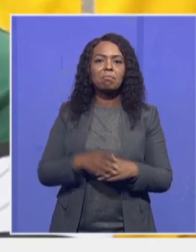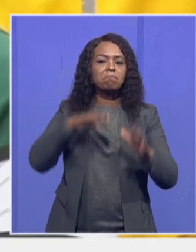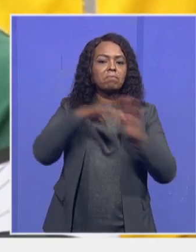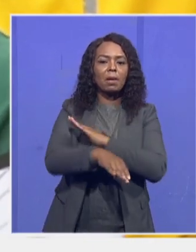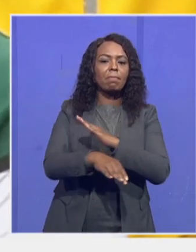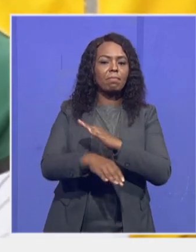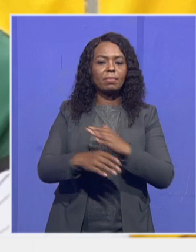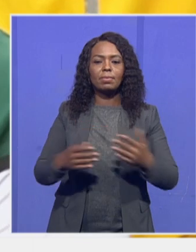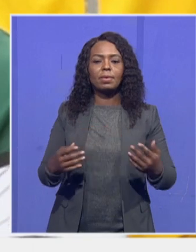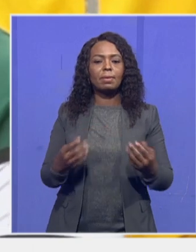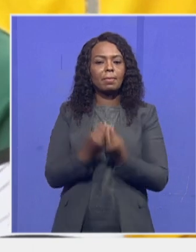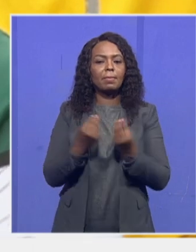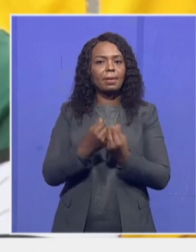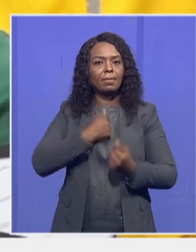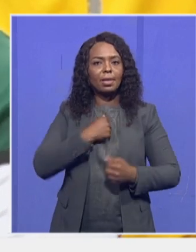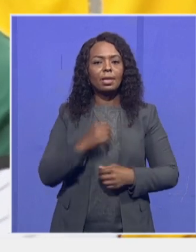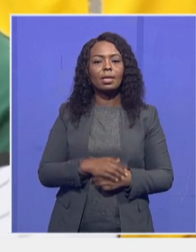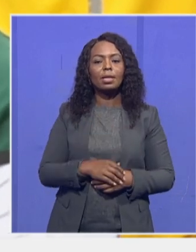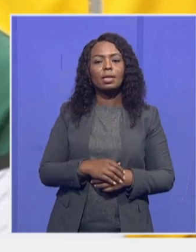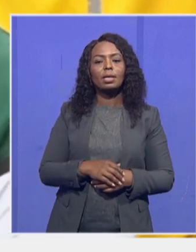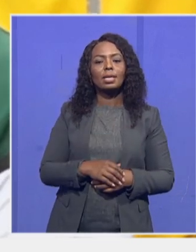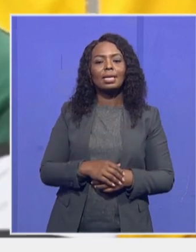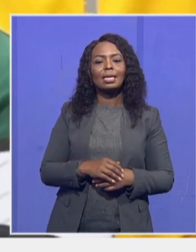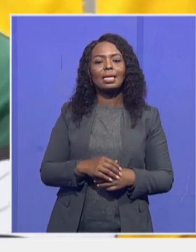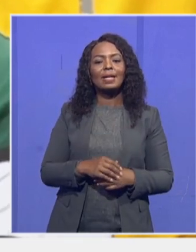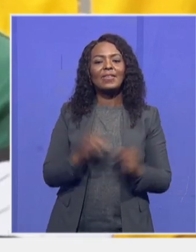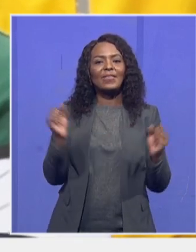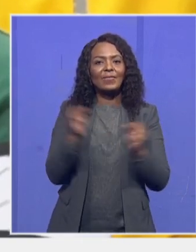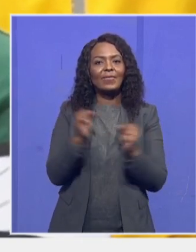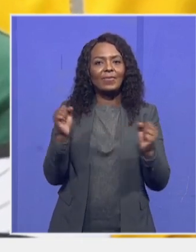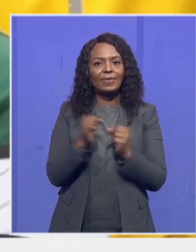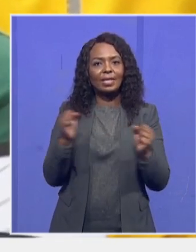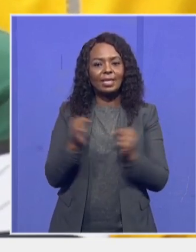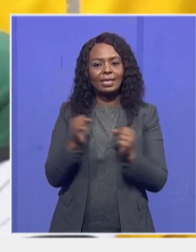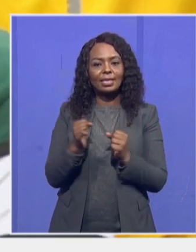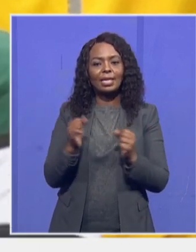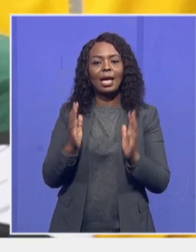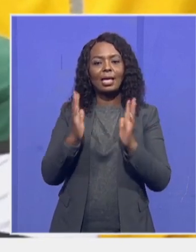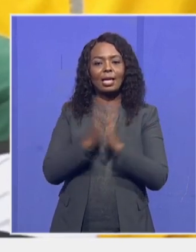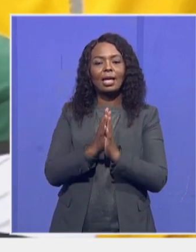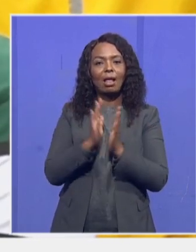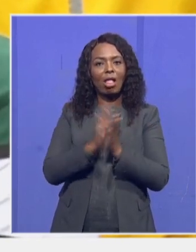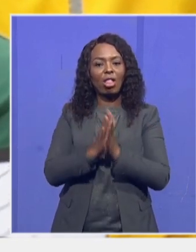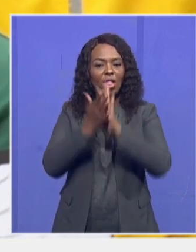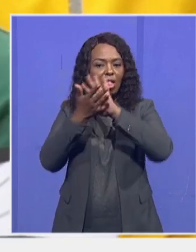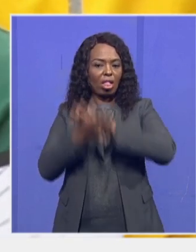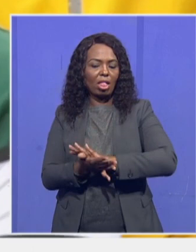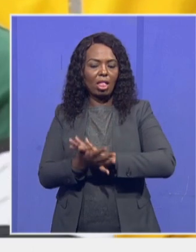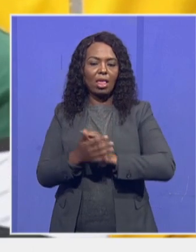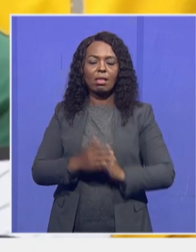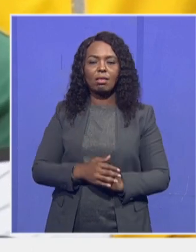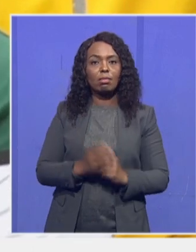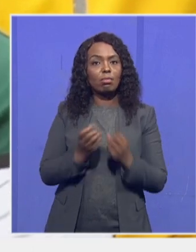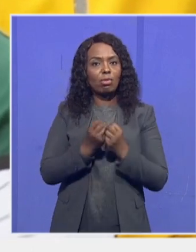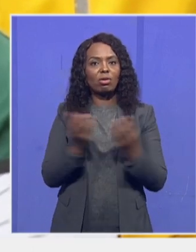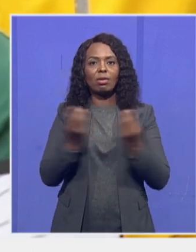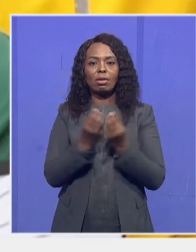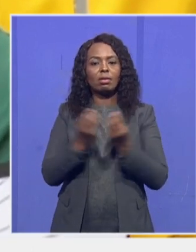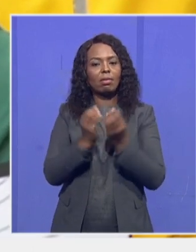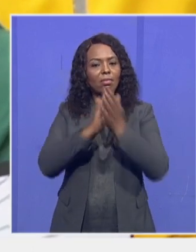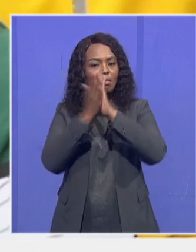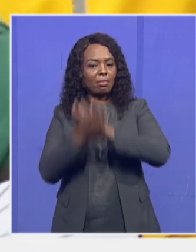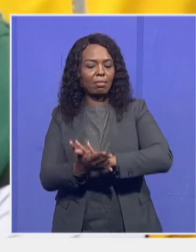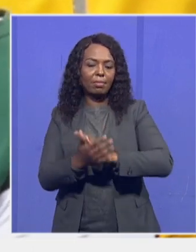Even about my 10 fridge is already damaged, and too much stock is there also, is already